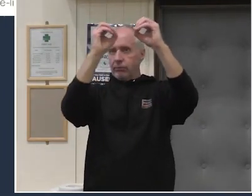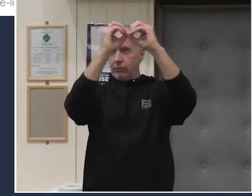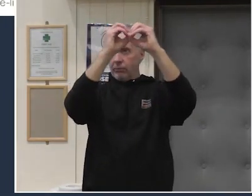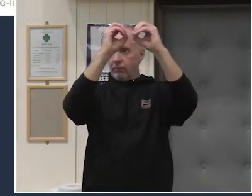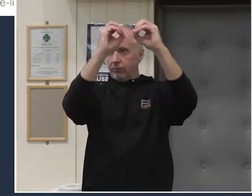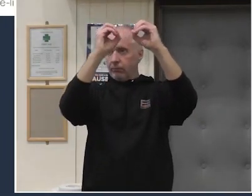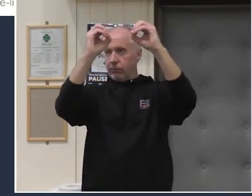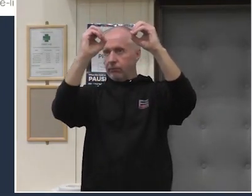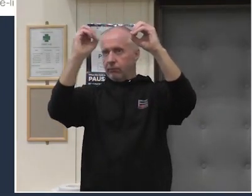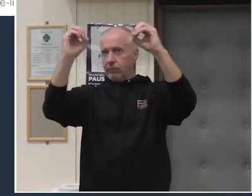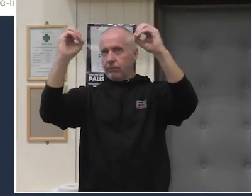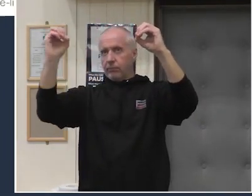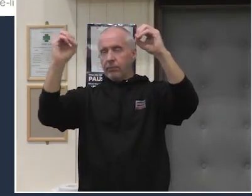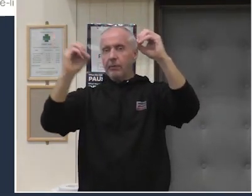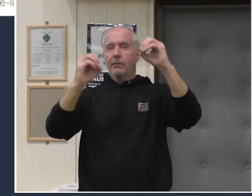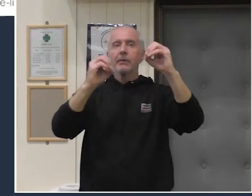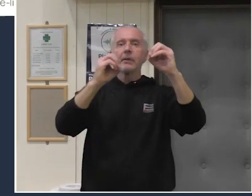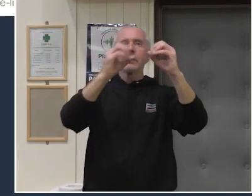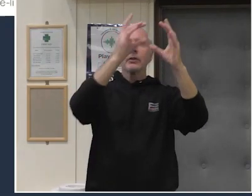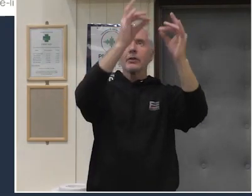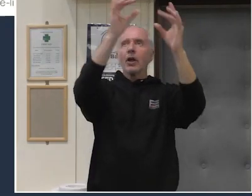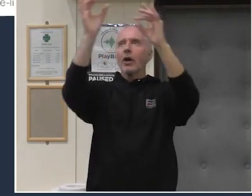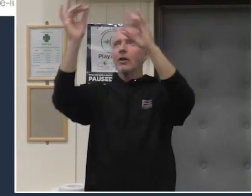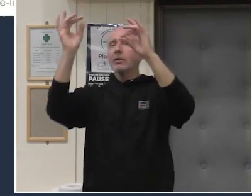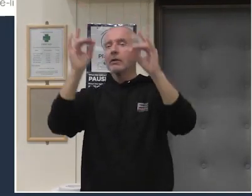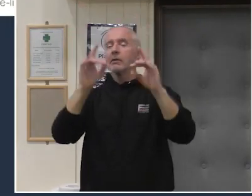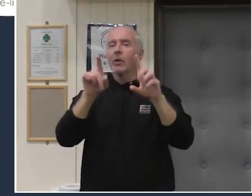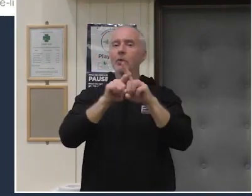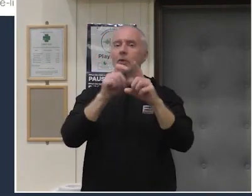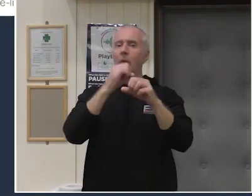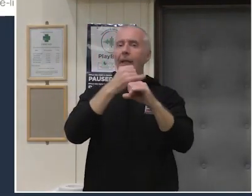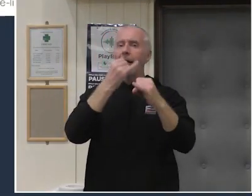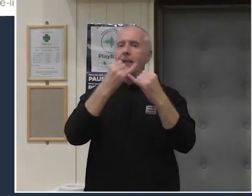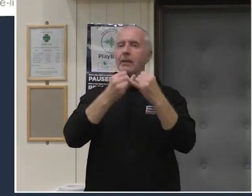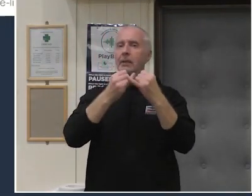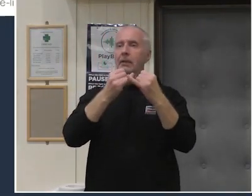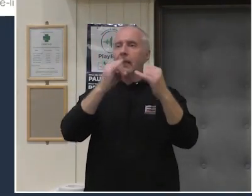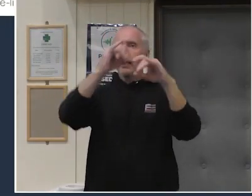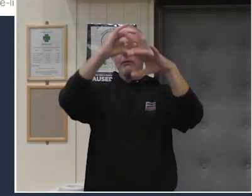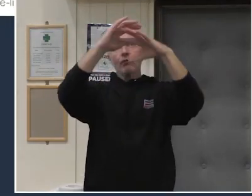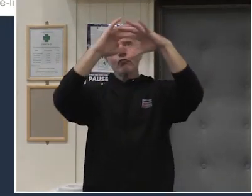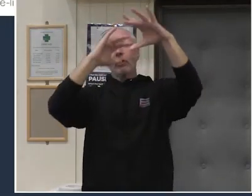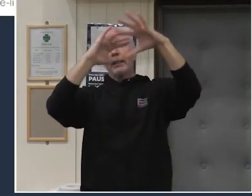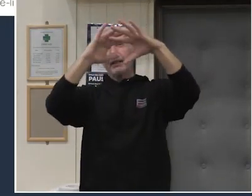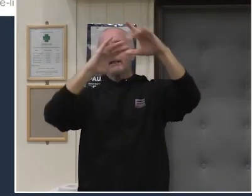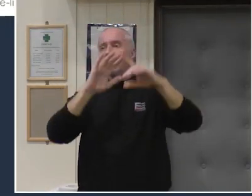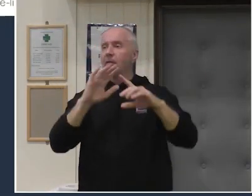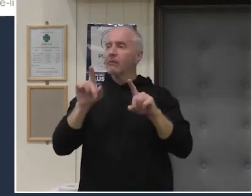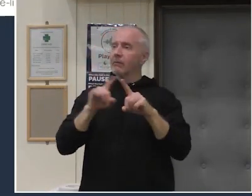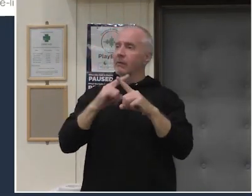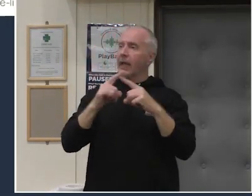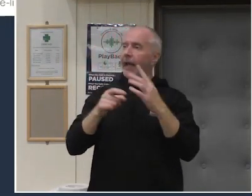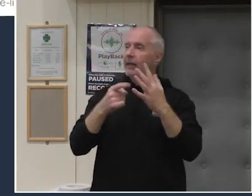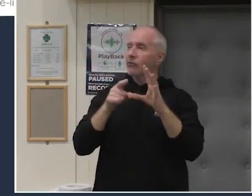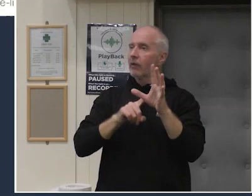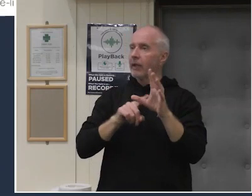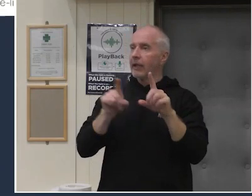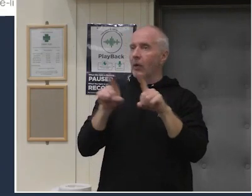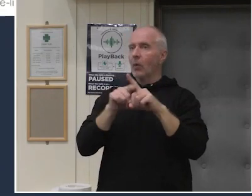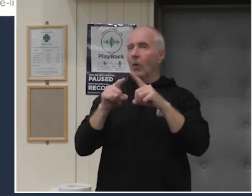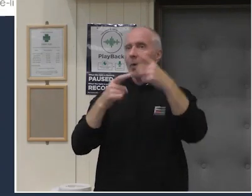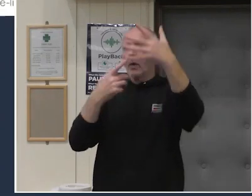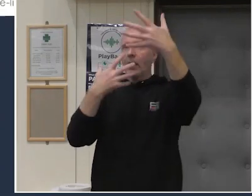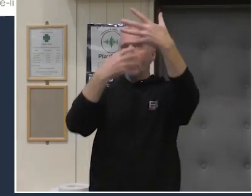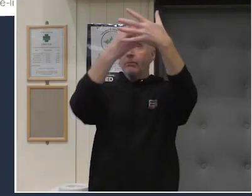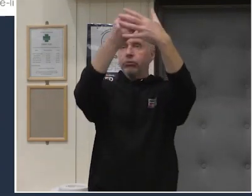are, very often gas will emit radiation such as X-rays, or it might absorb various